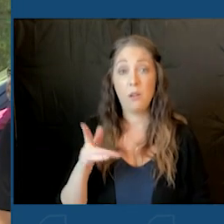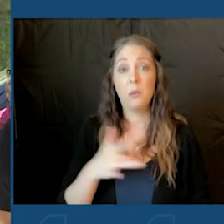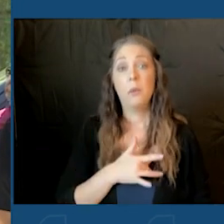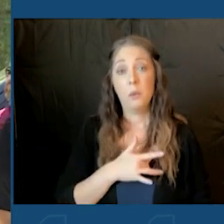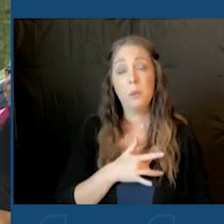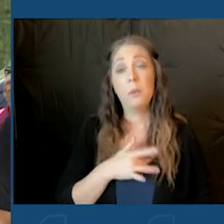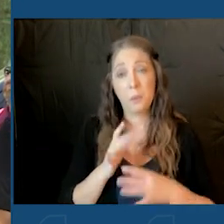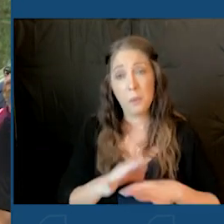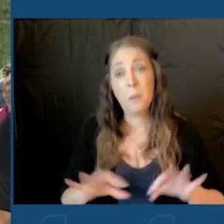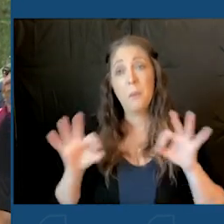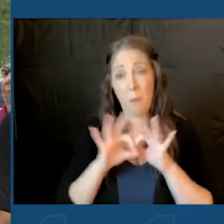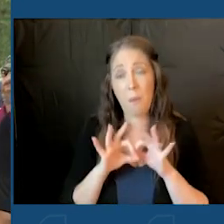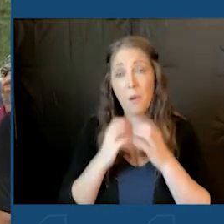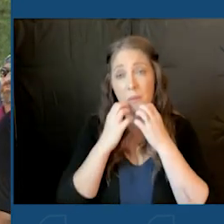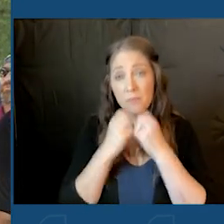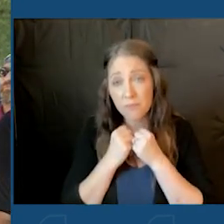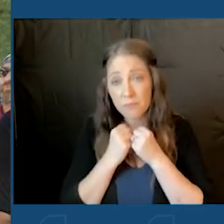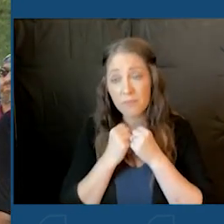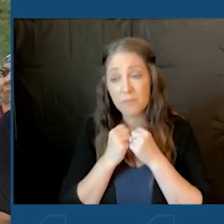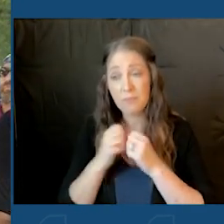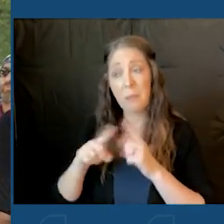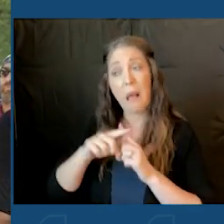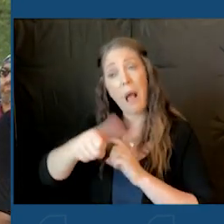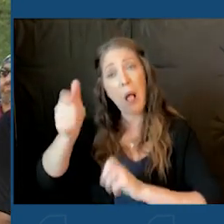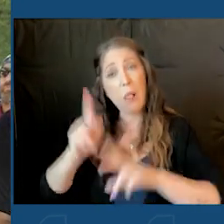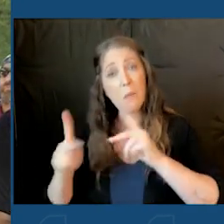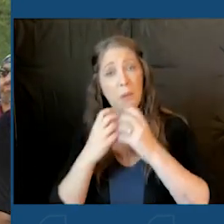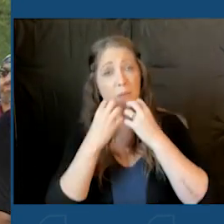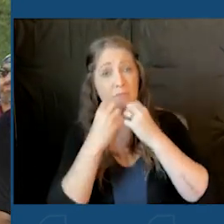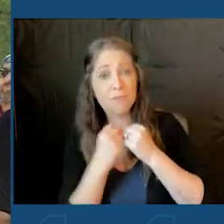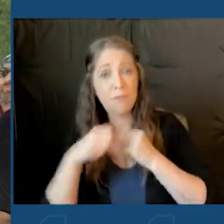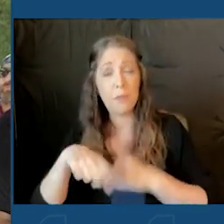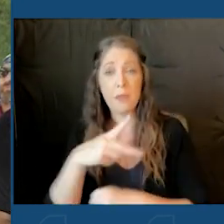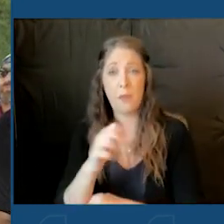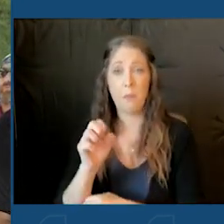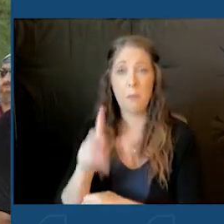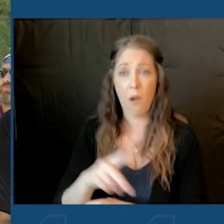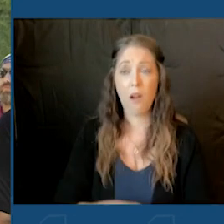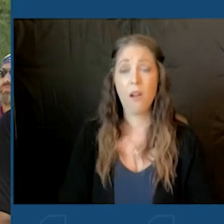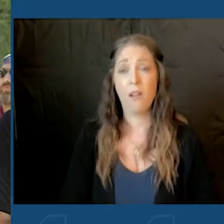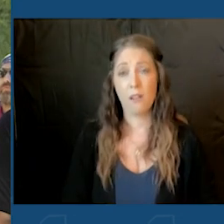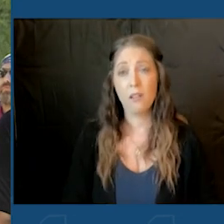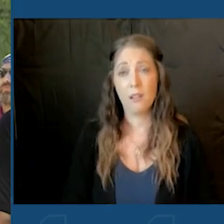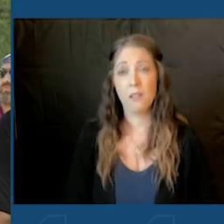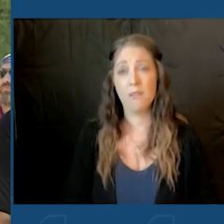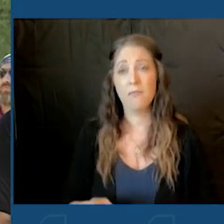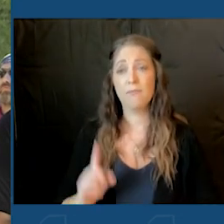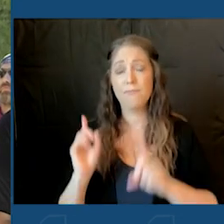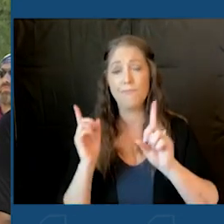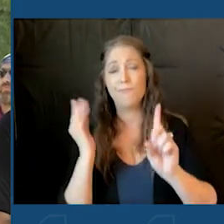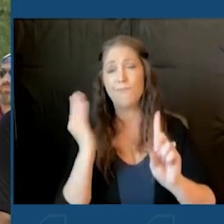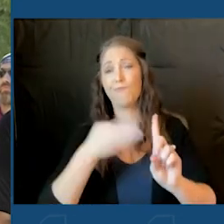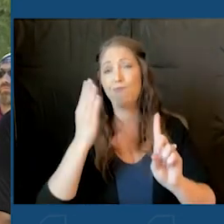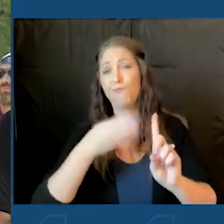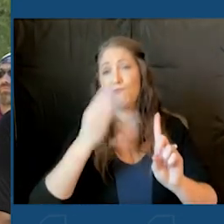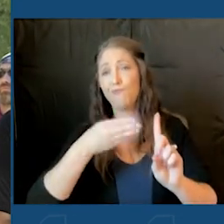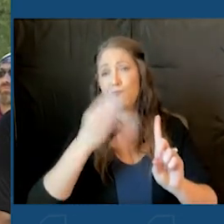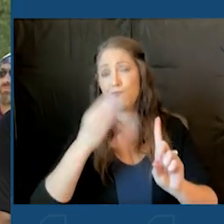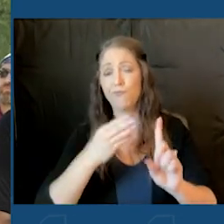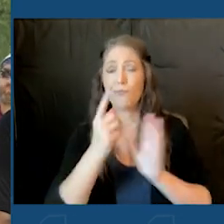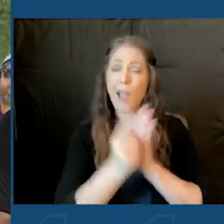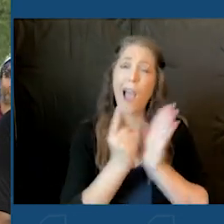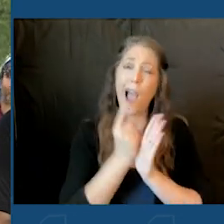me, and it means a lot to a lot of people in this community who have spent so many hours of their lives and brought their kids and brought